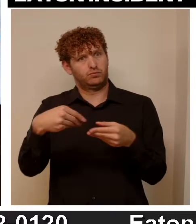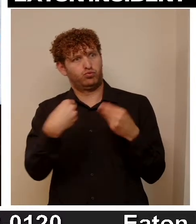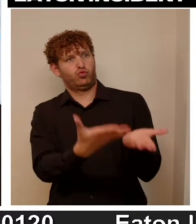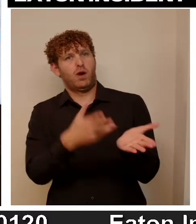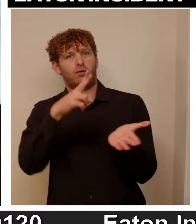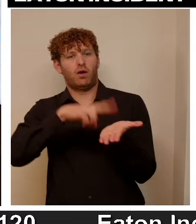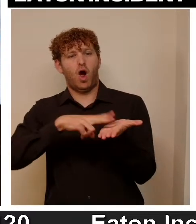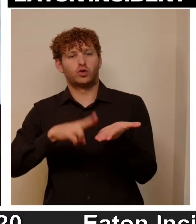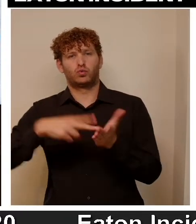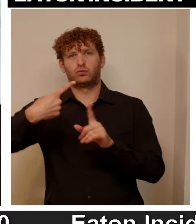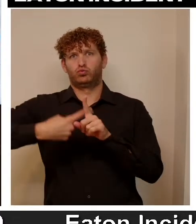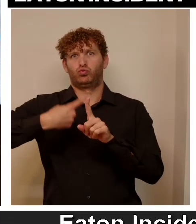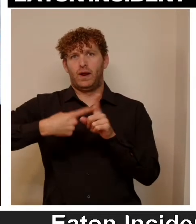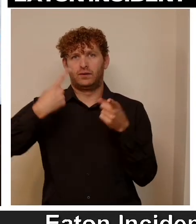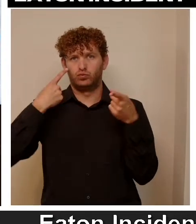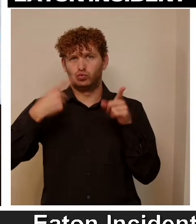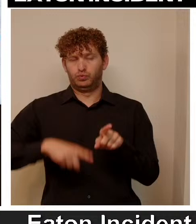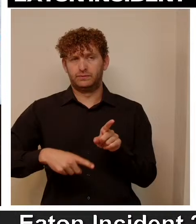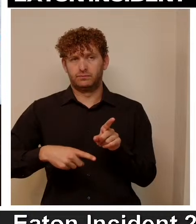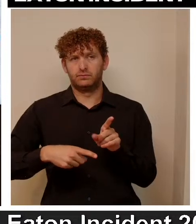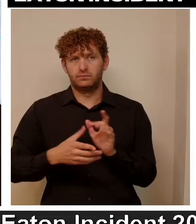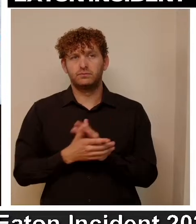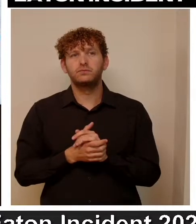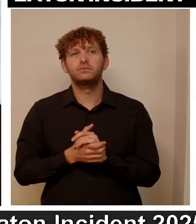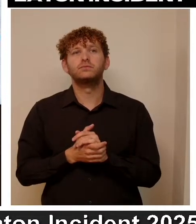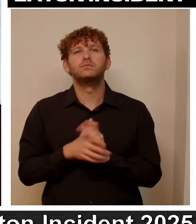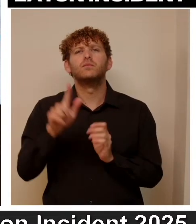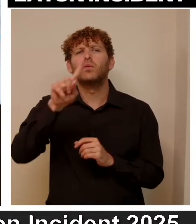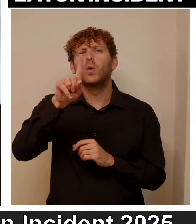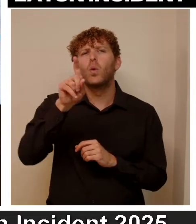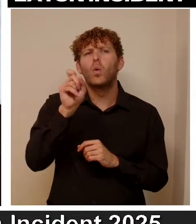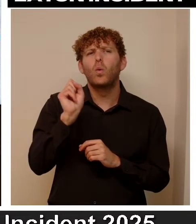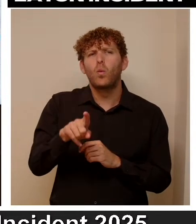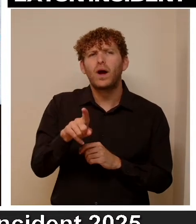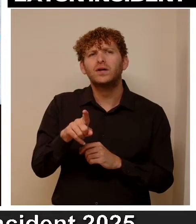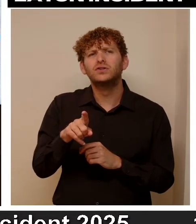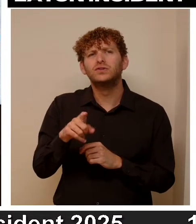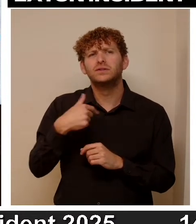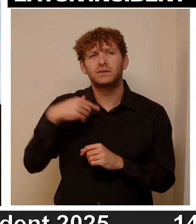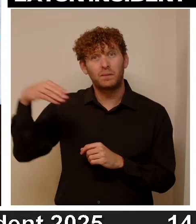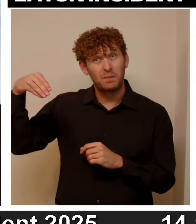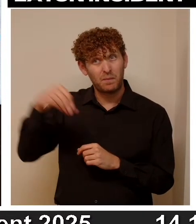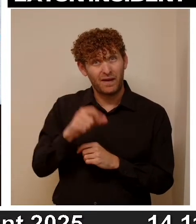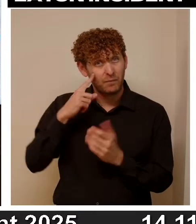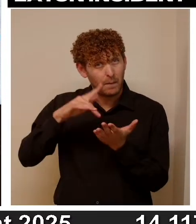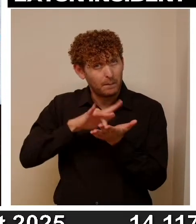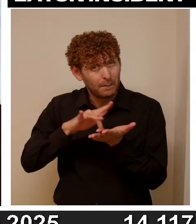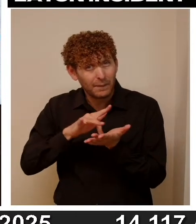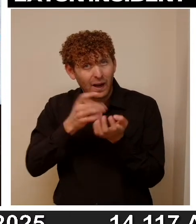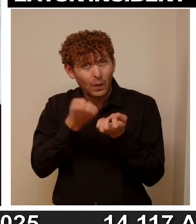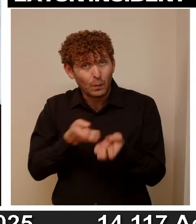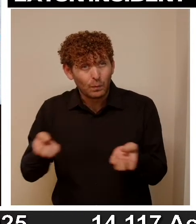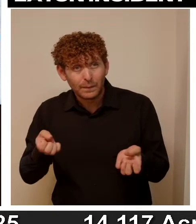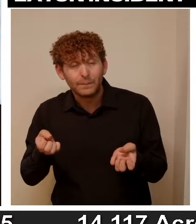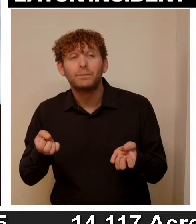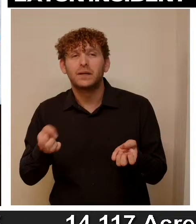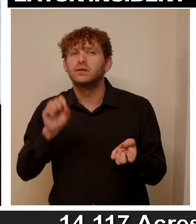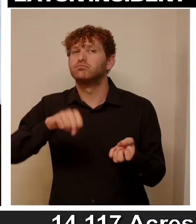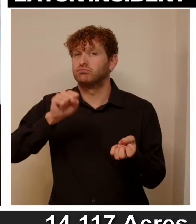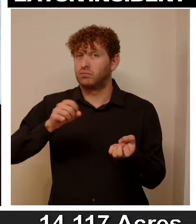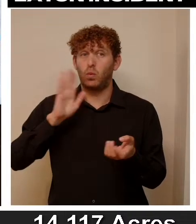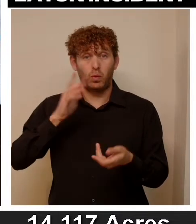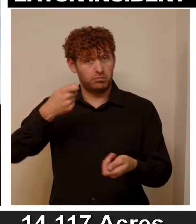can help cover medical equipment. The answer is yes. We can help cover replacement costs for things